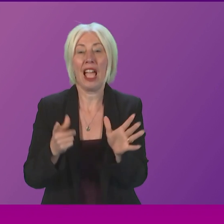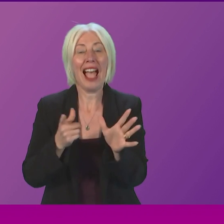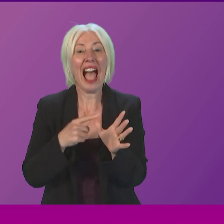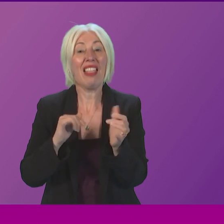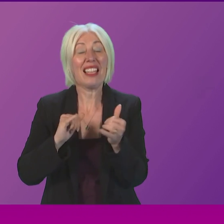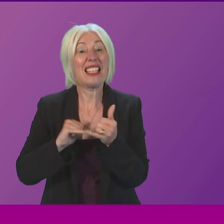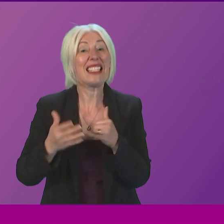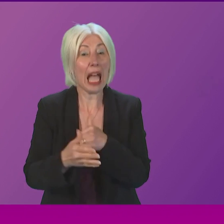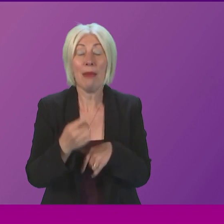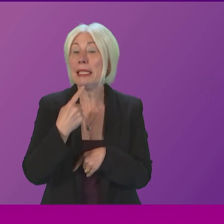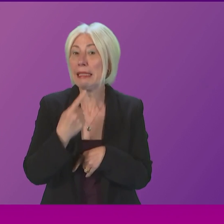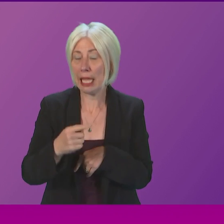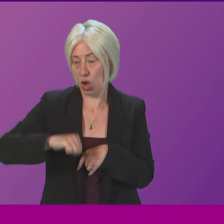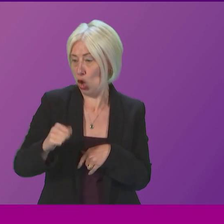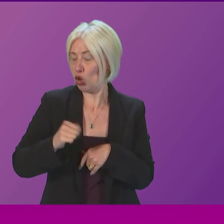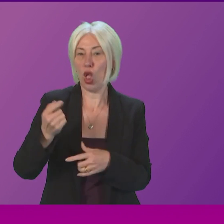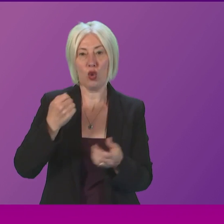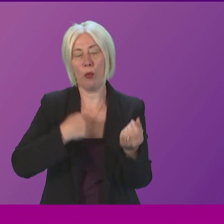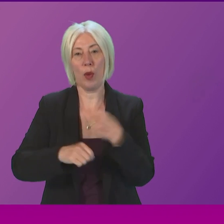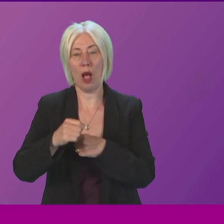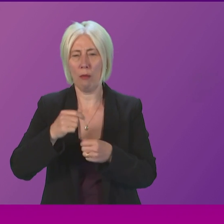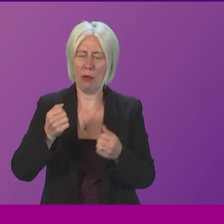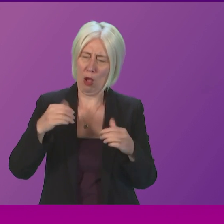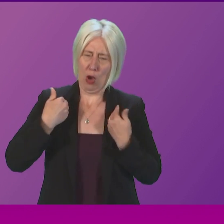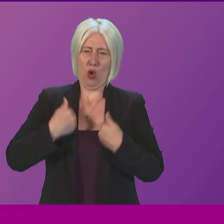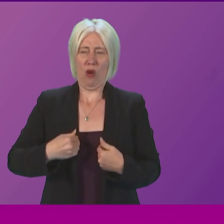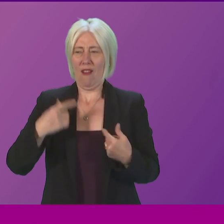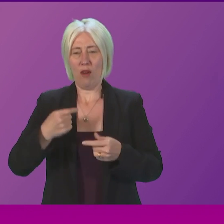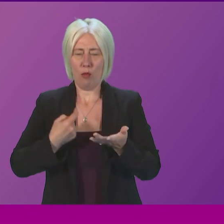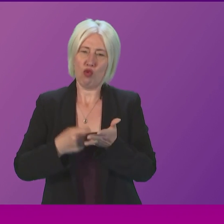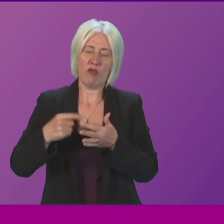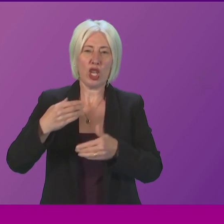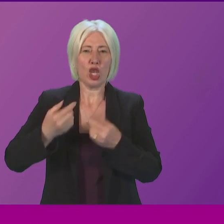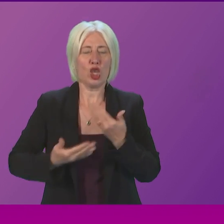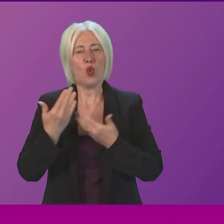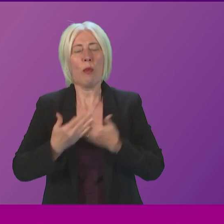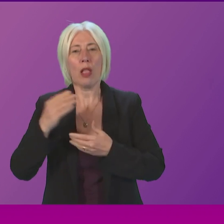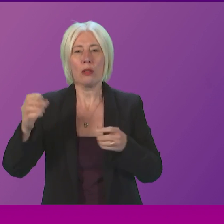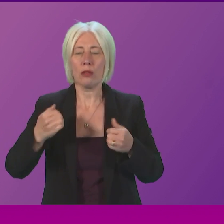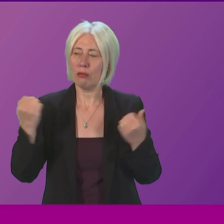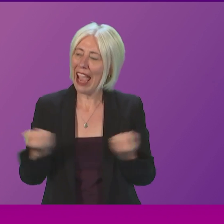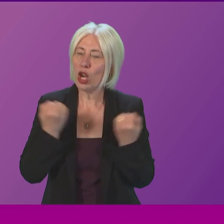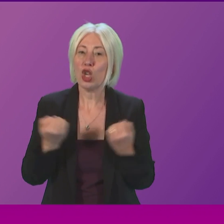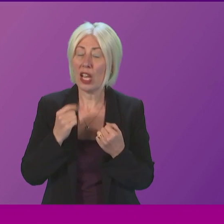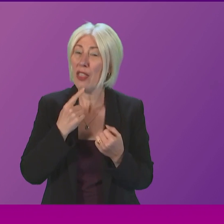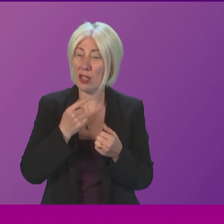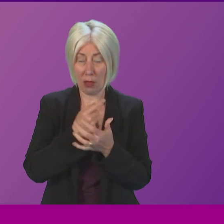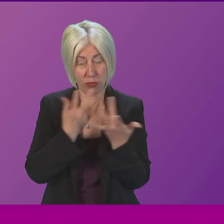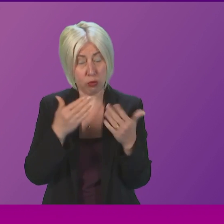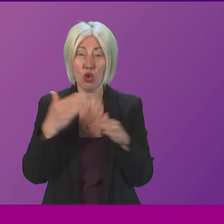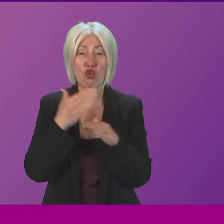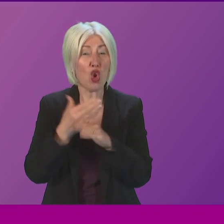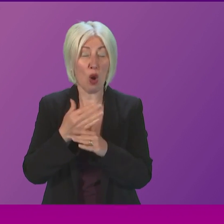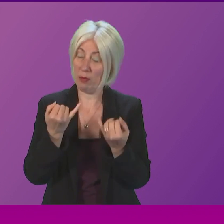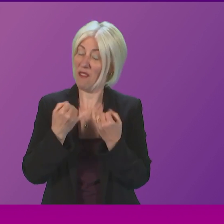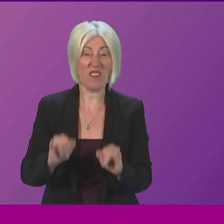told us Scotland would be the Saudi Arabia of renewables. They promised 130,000 green jobs and failed to deliver.